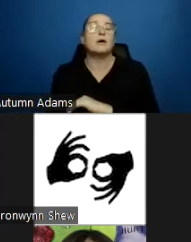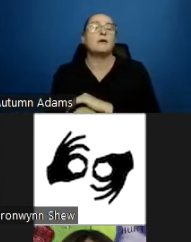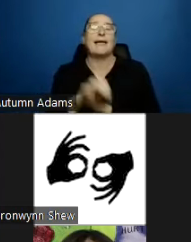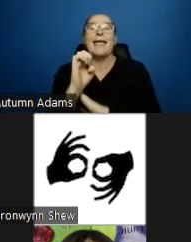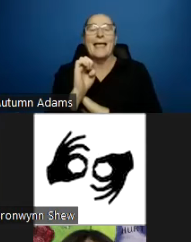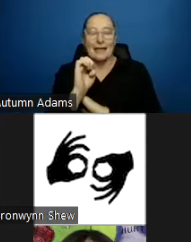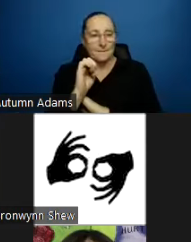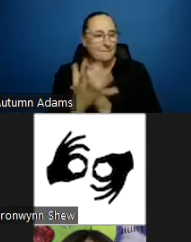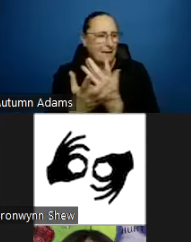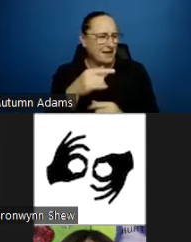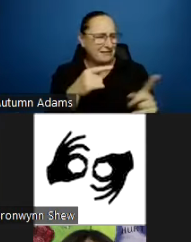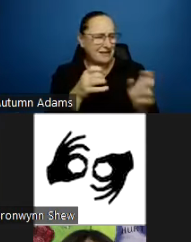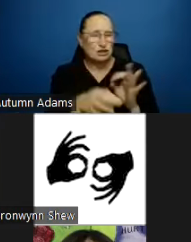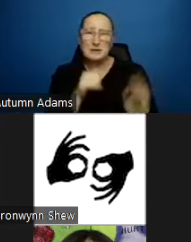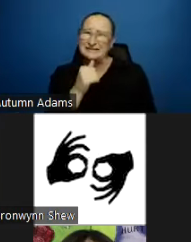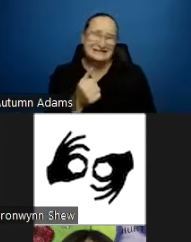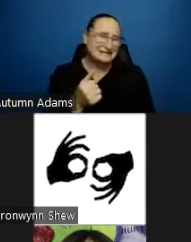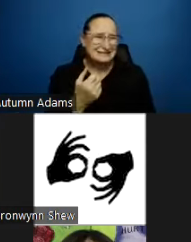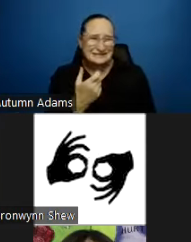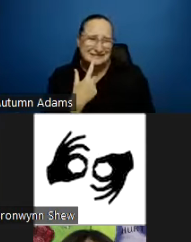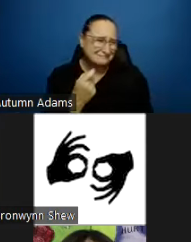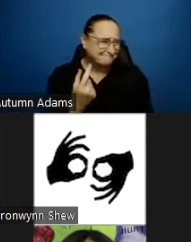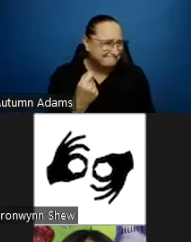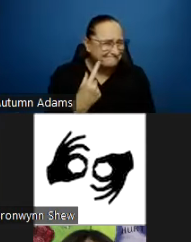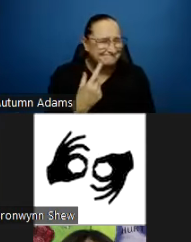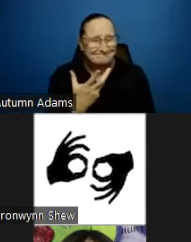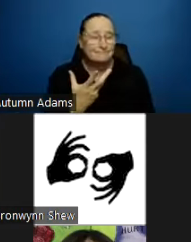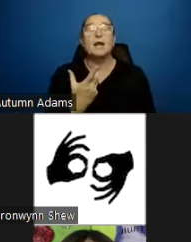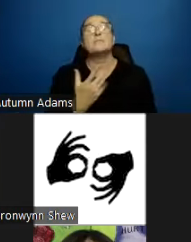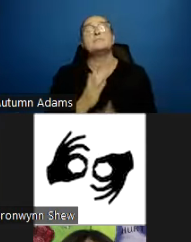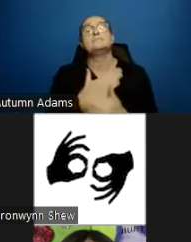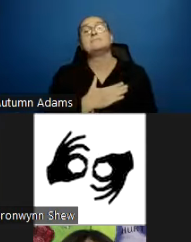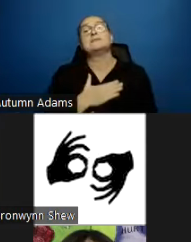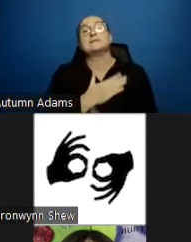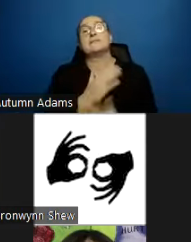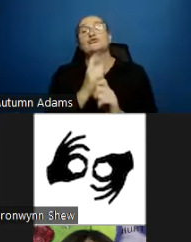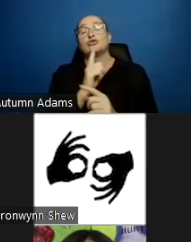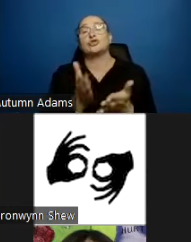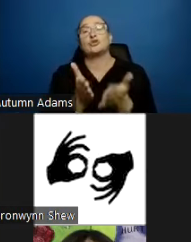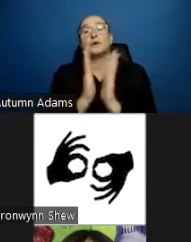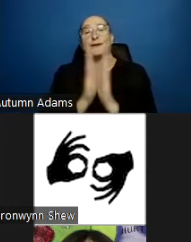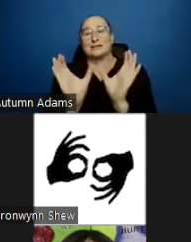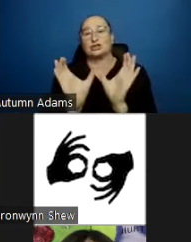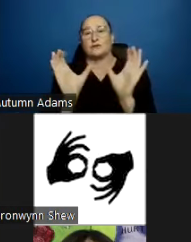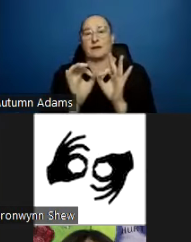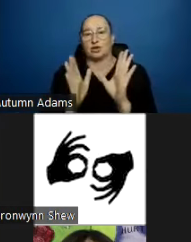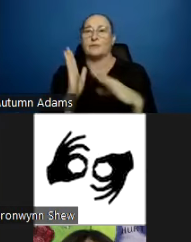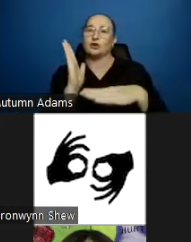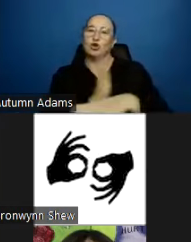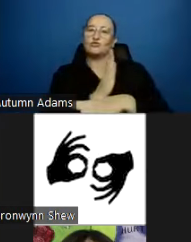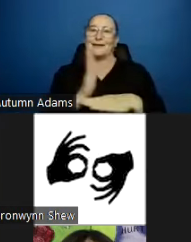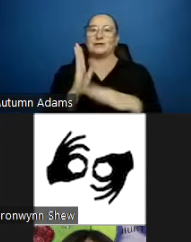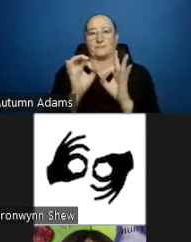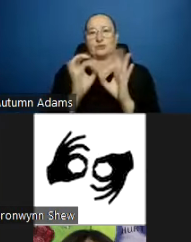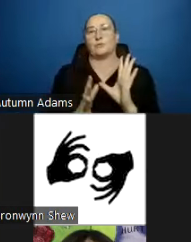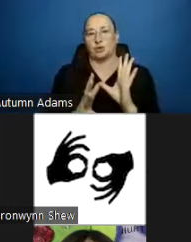understand this person very well. So please be sure that you're asking for a certified interpreter. And there are a range of interpreters.